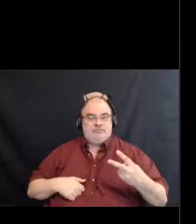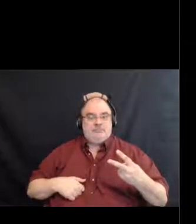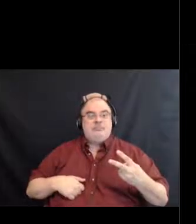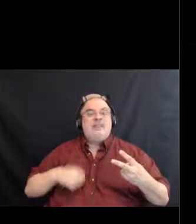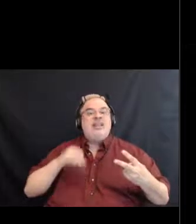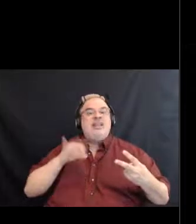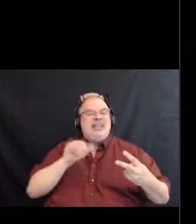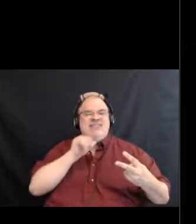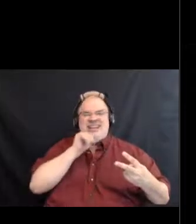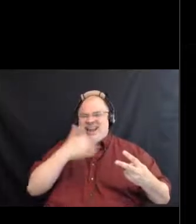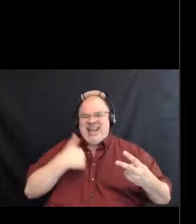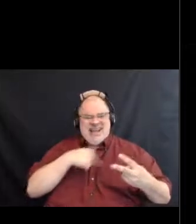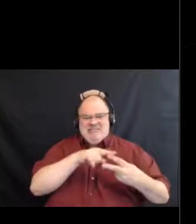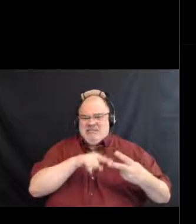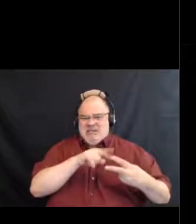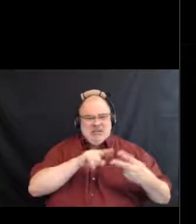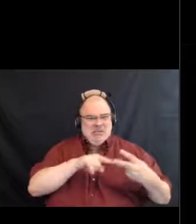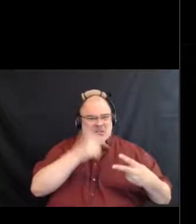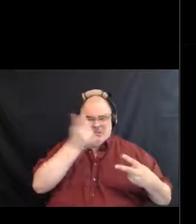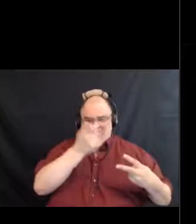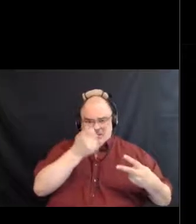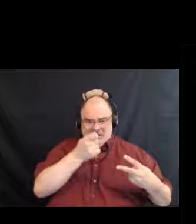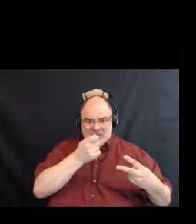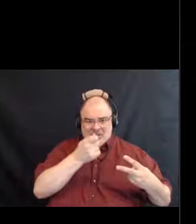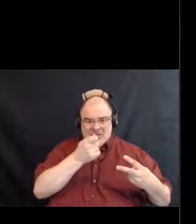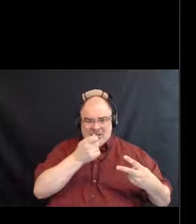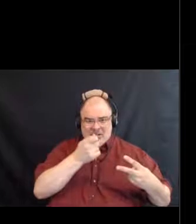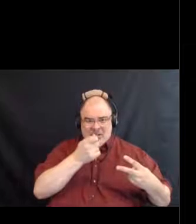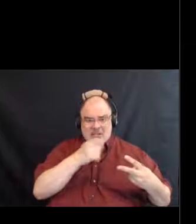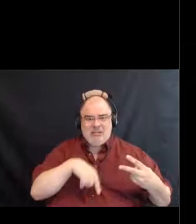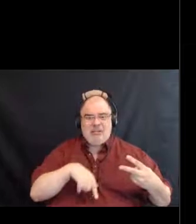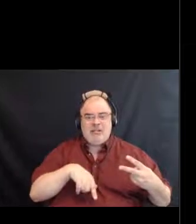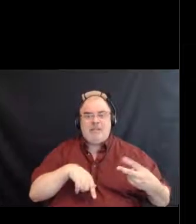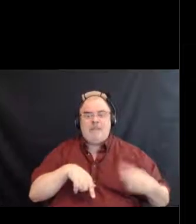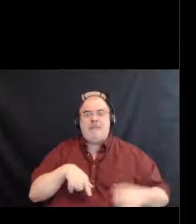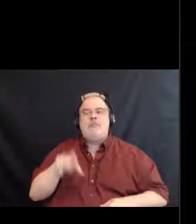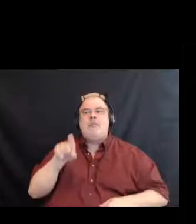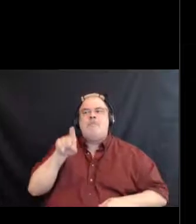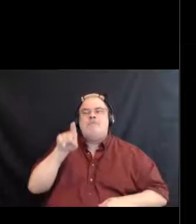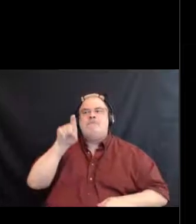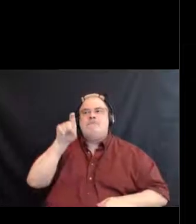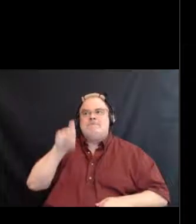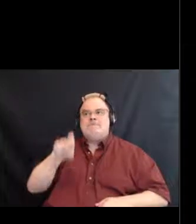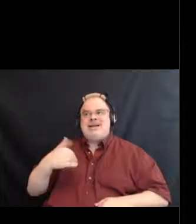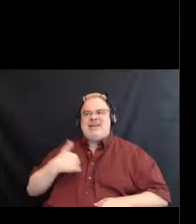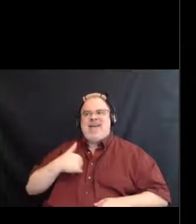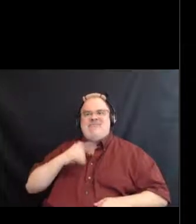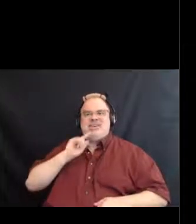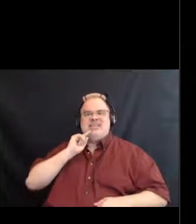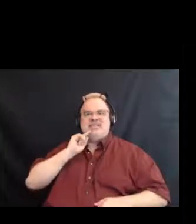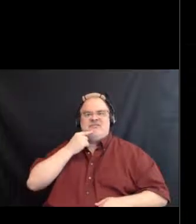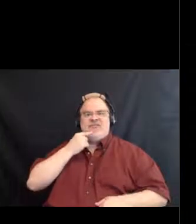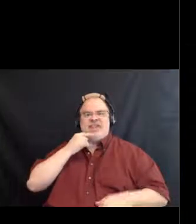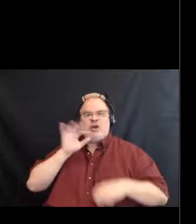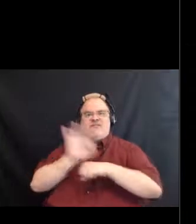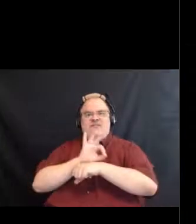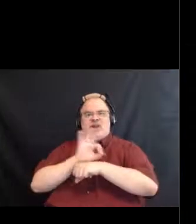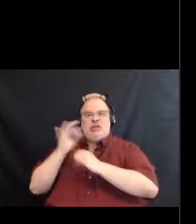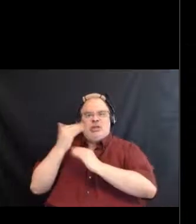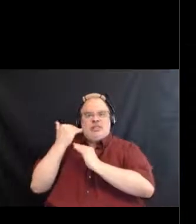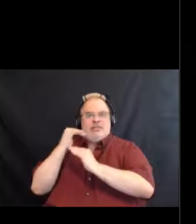have what they say, what Treasury has laid out as a marked and severe functional limitation. And